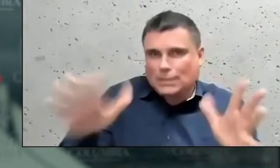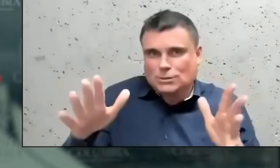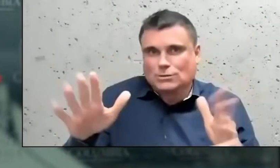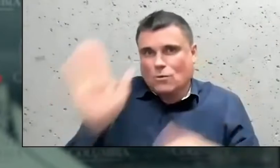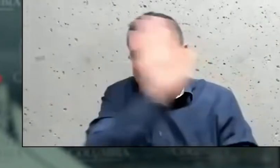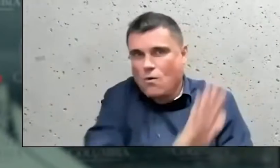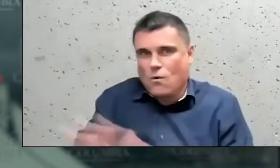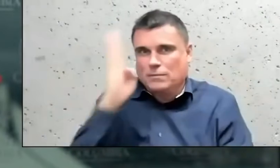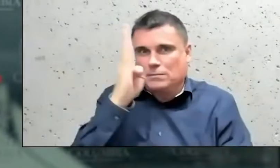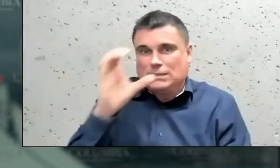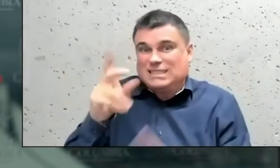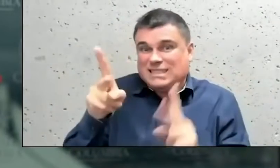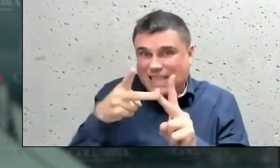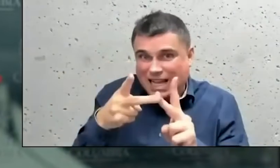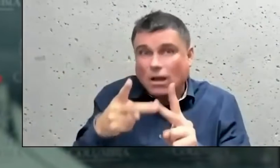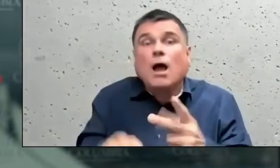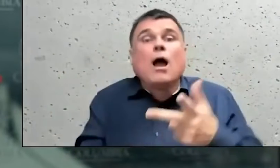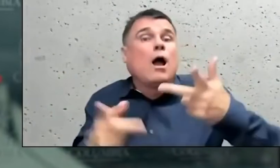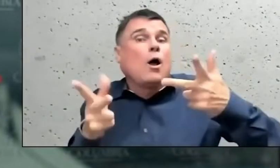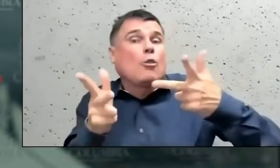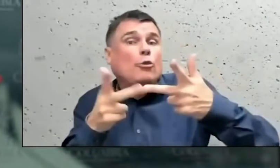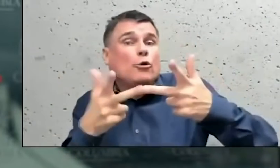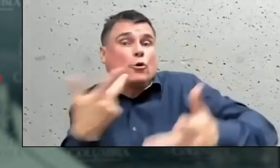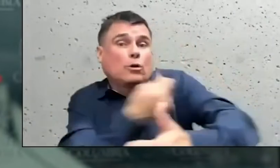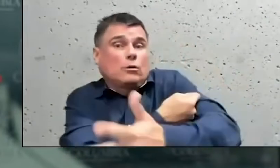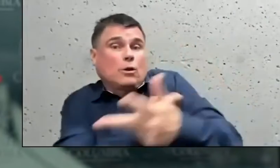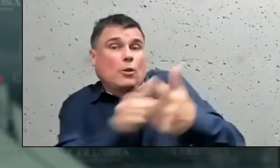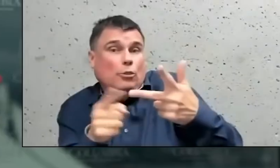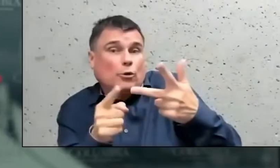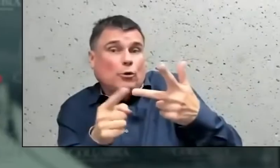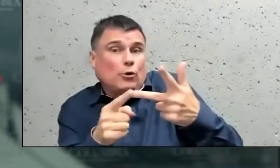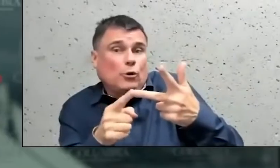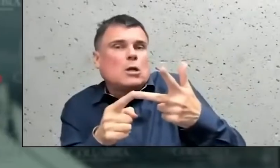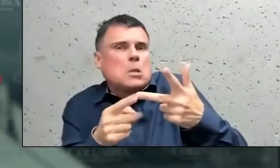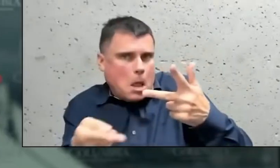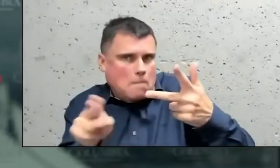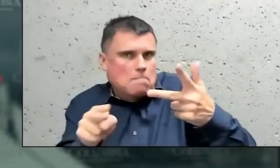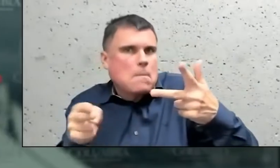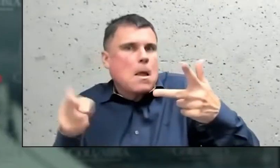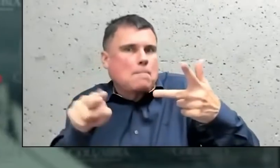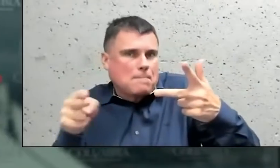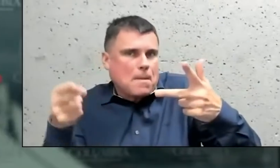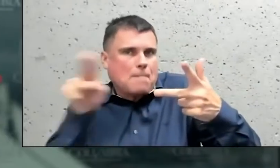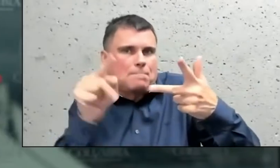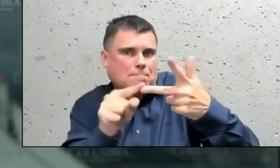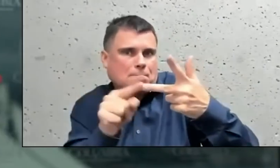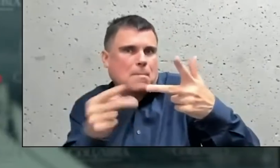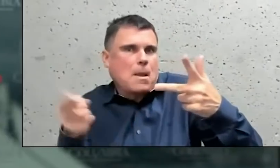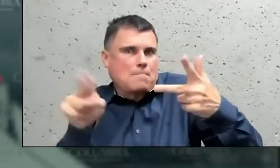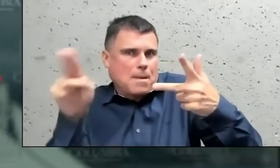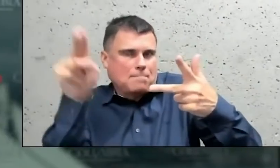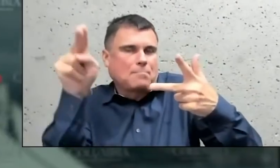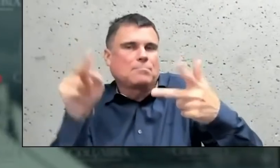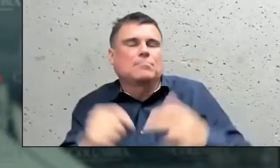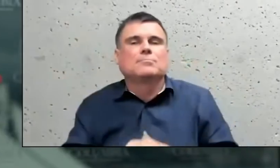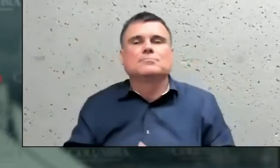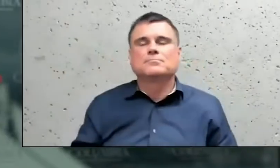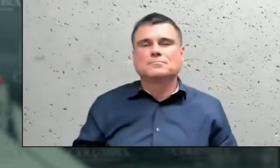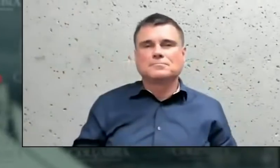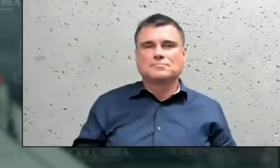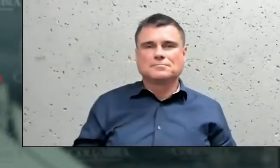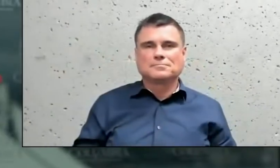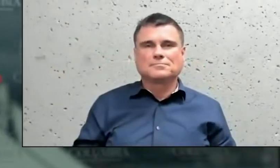181,975. So that number continues to grow as the booster dose campaign continues to